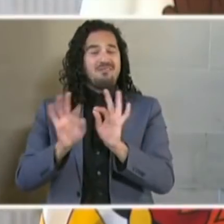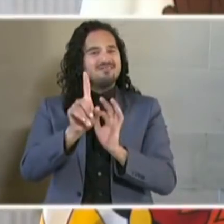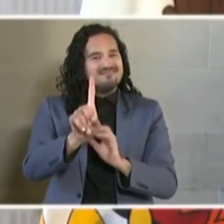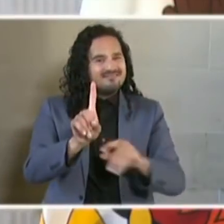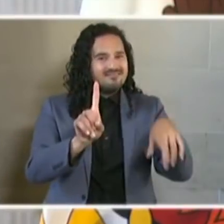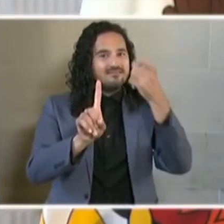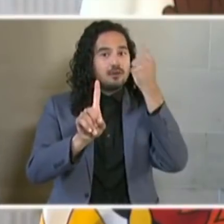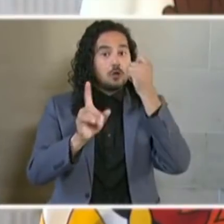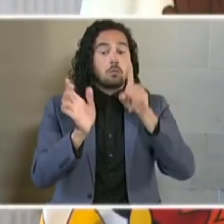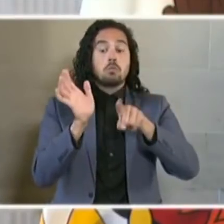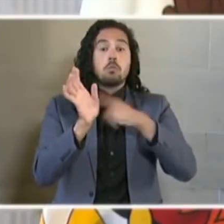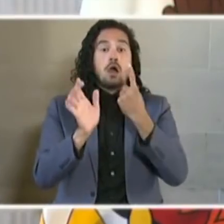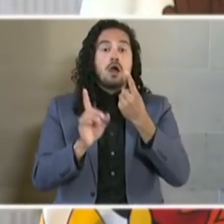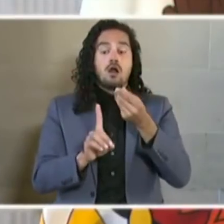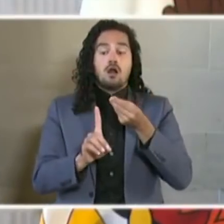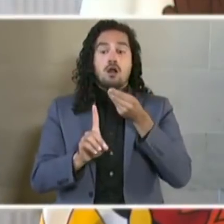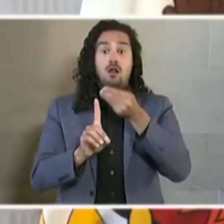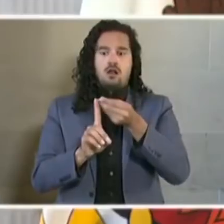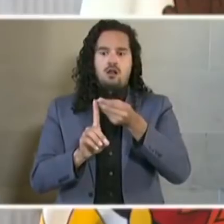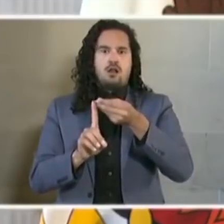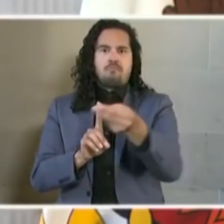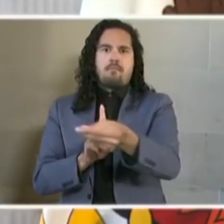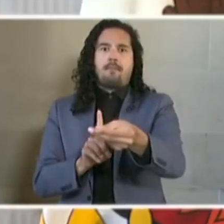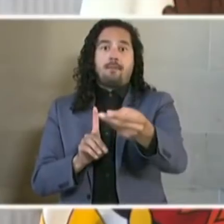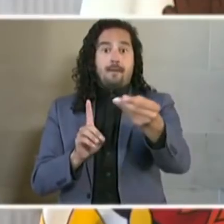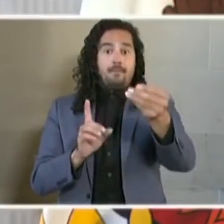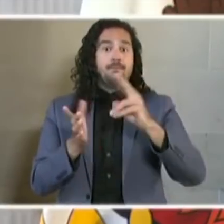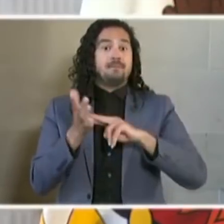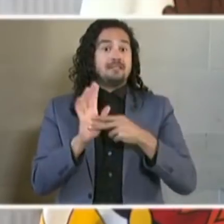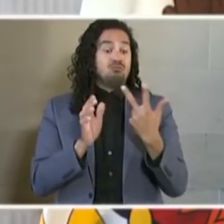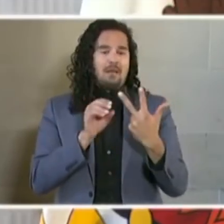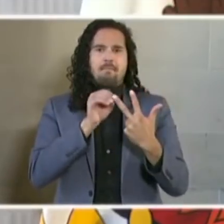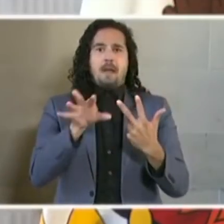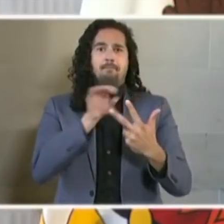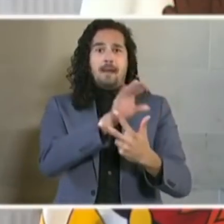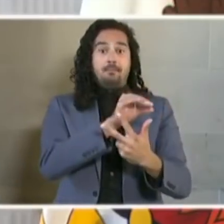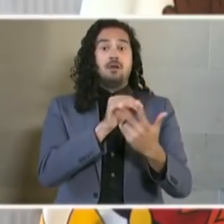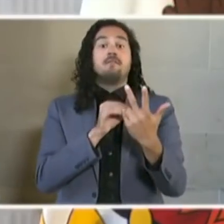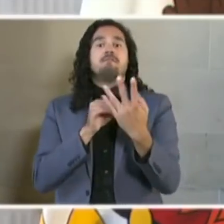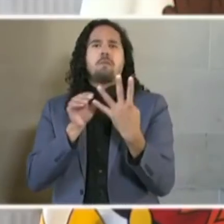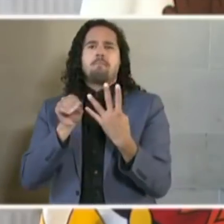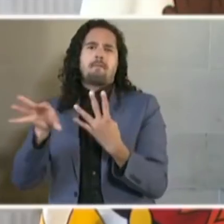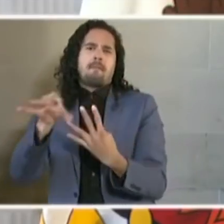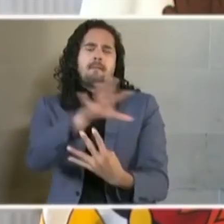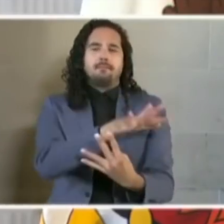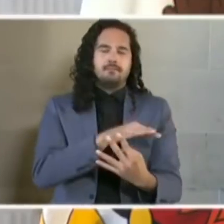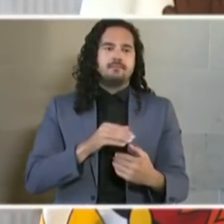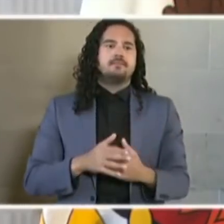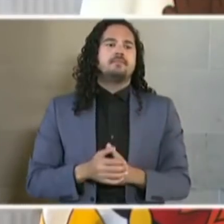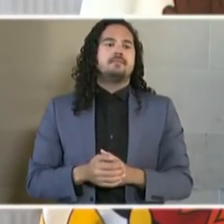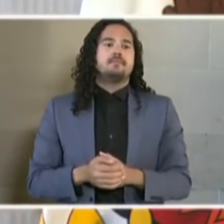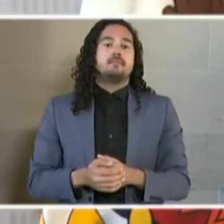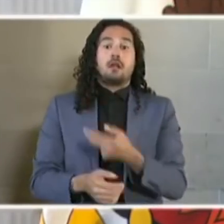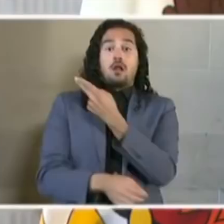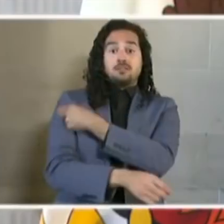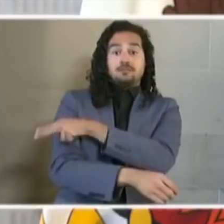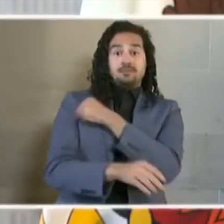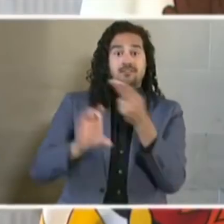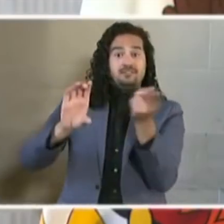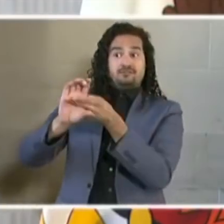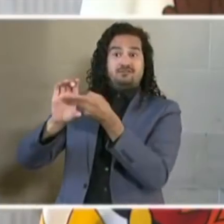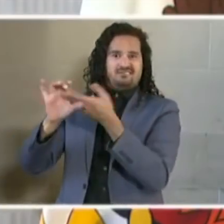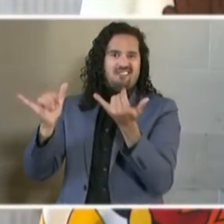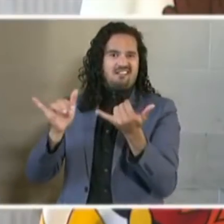to slow its spread. In addition, our hospital numbers are increasing. They've increased in the last